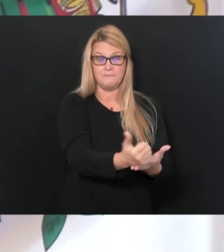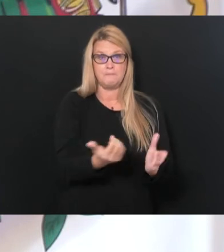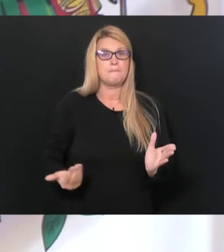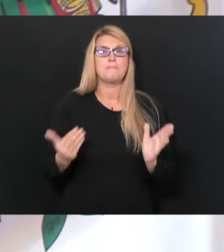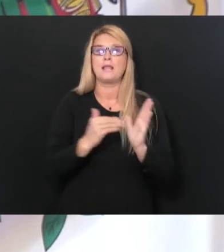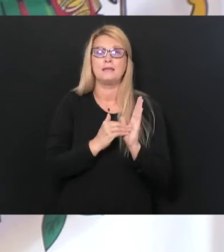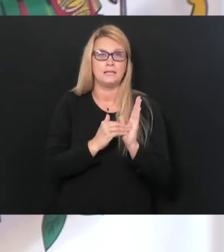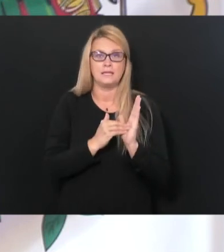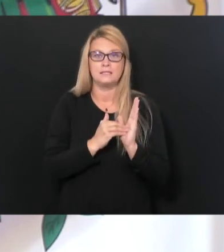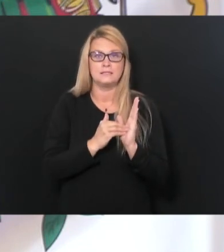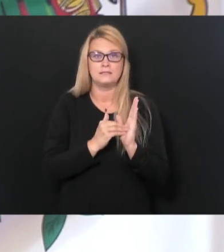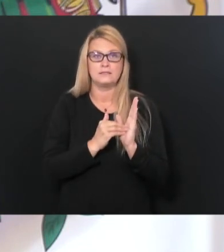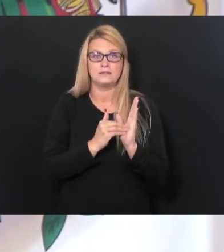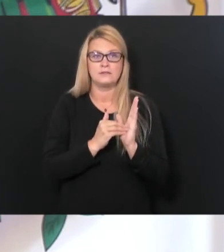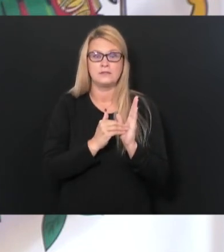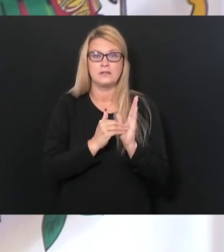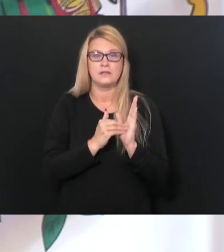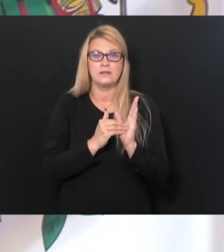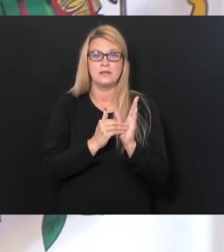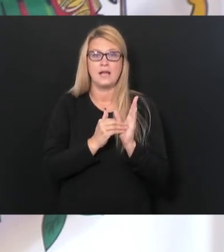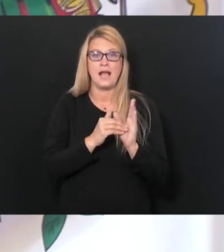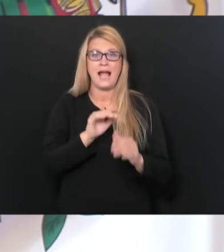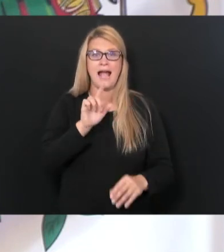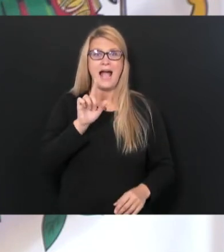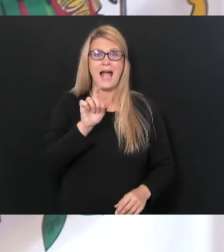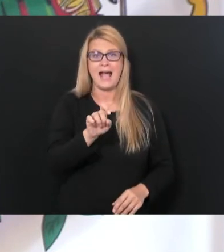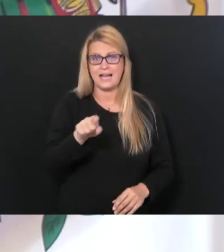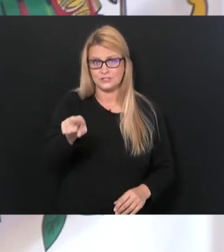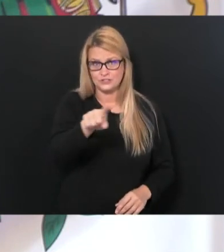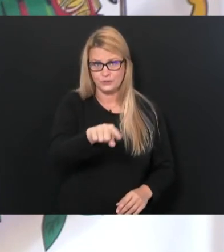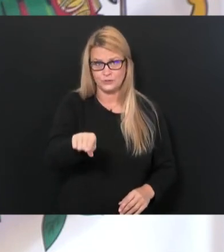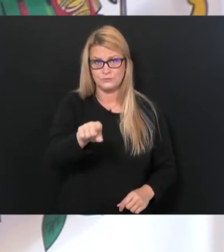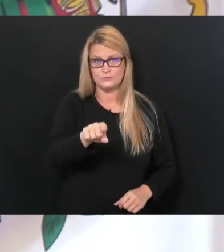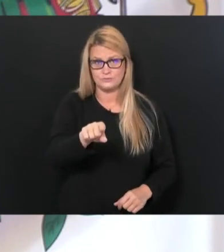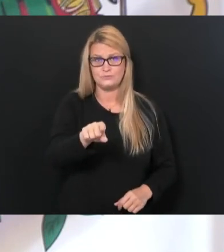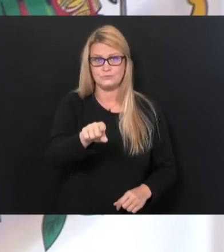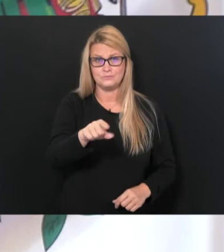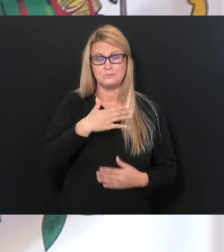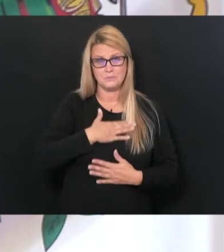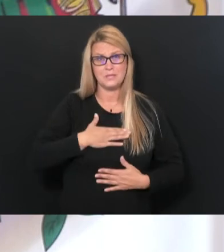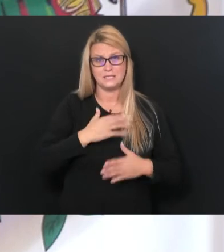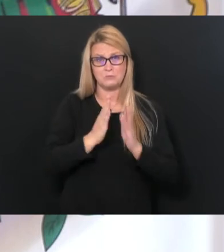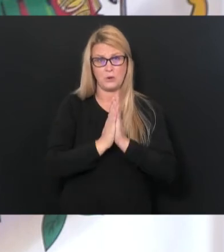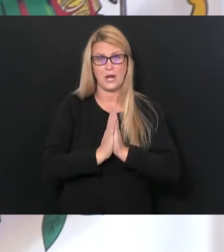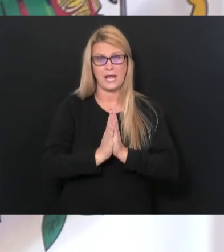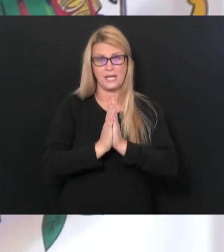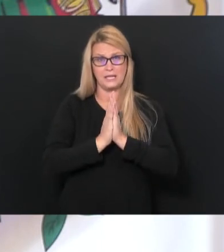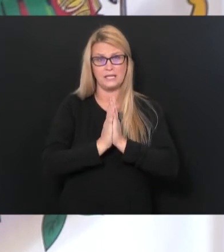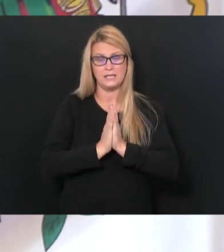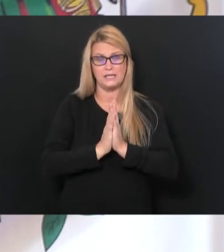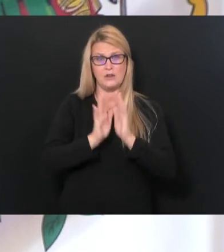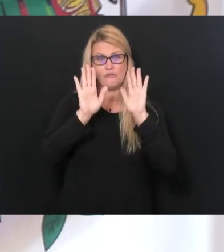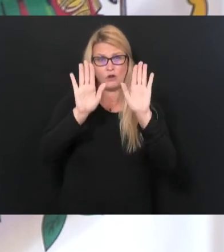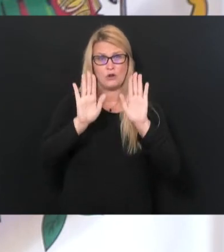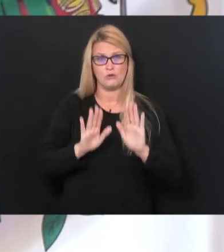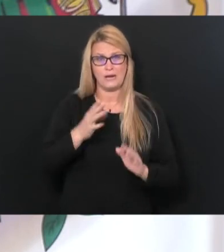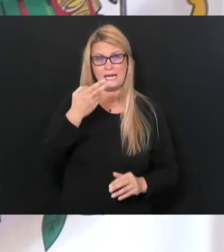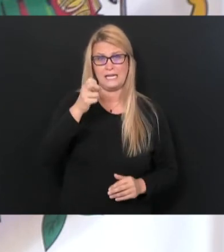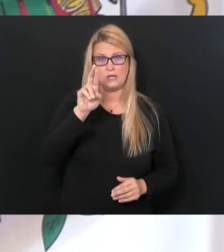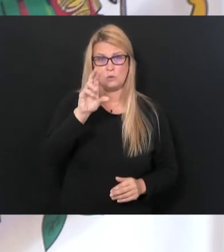Again, I would ask you, all great West Virginians, to pray for a great, great, great